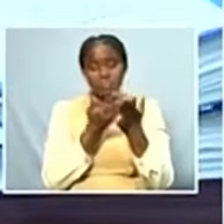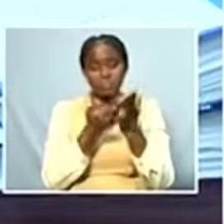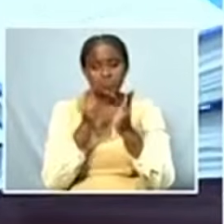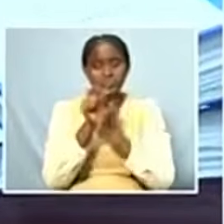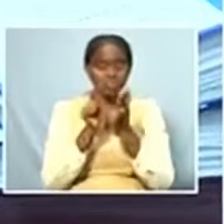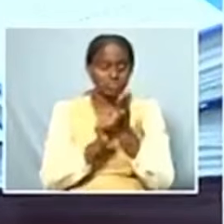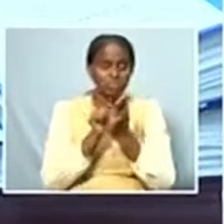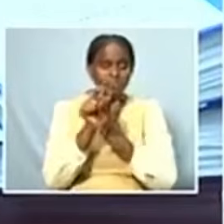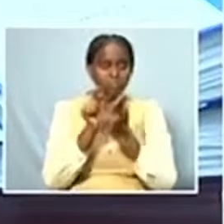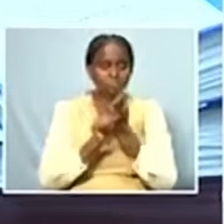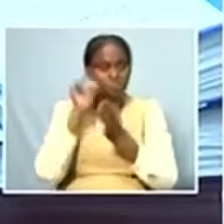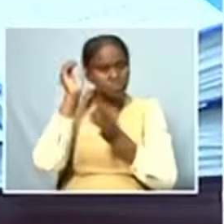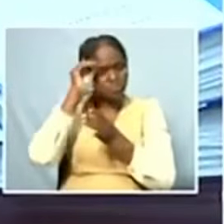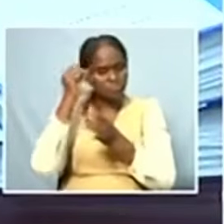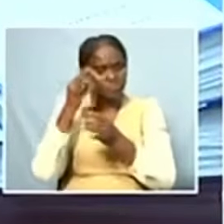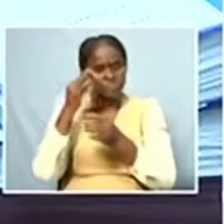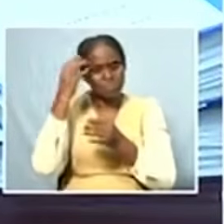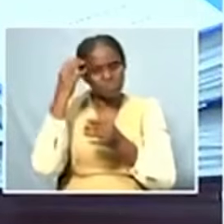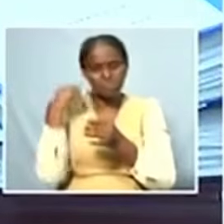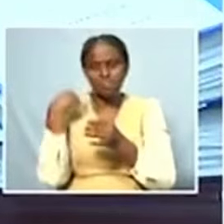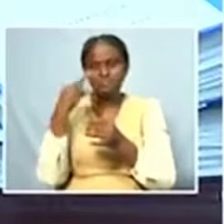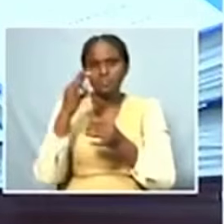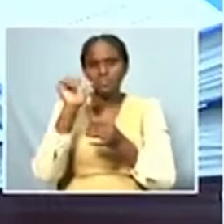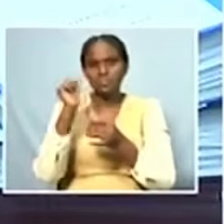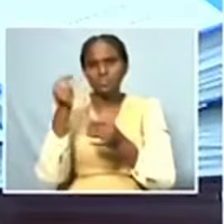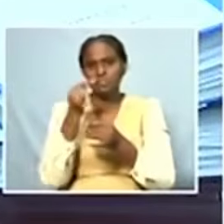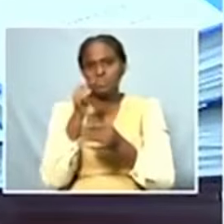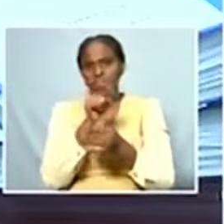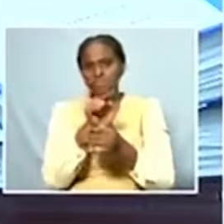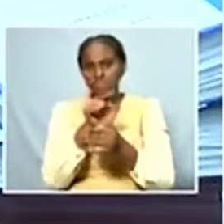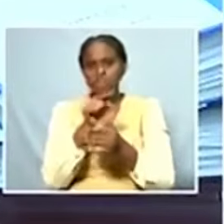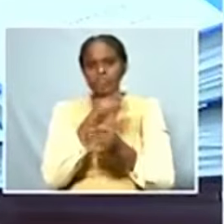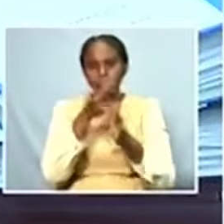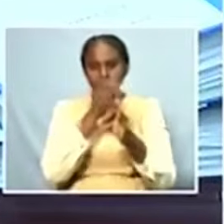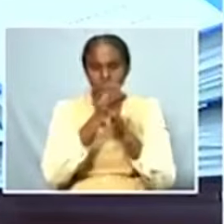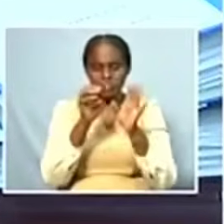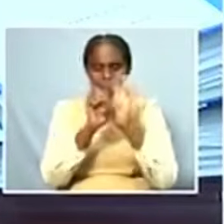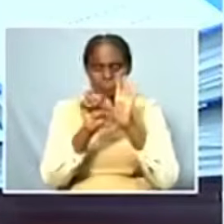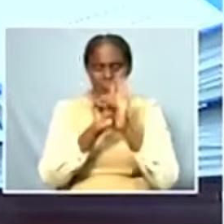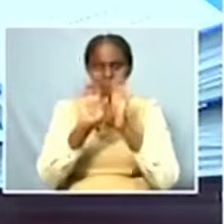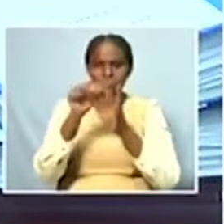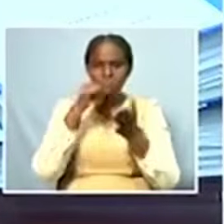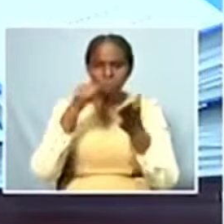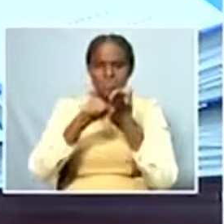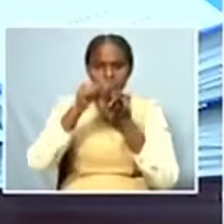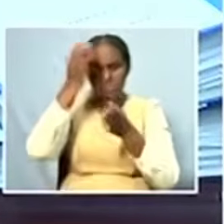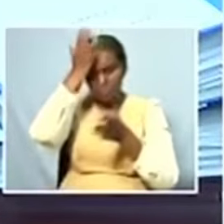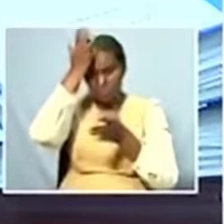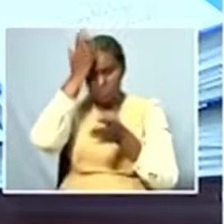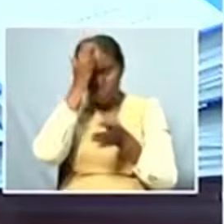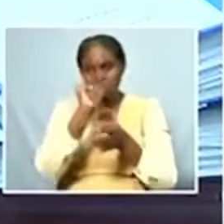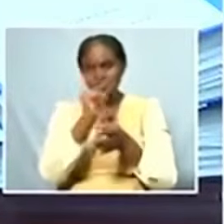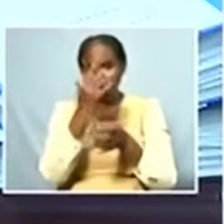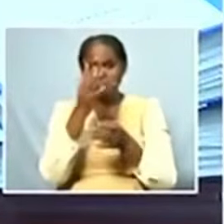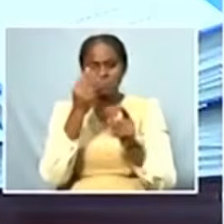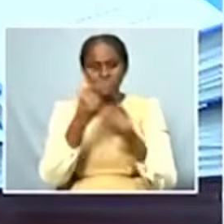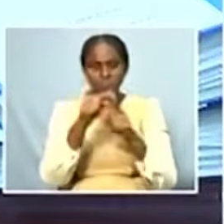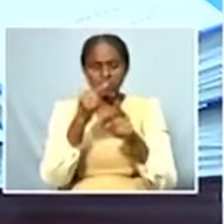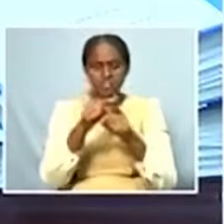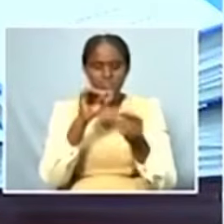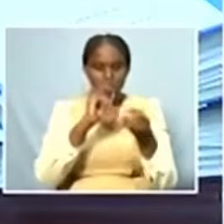legal opinion from the Office of the Attorney General refers to your letter dated 15th September 2025.